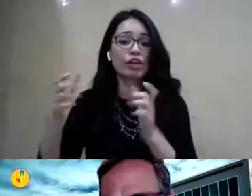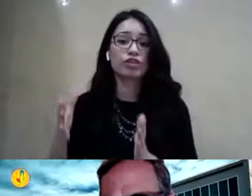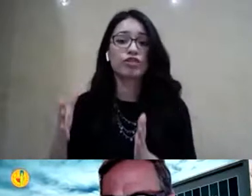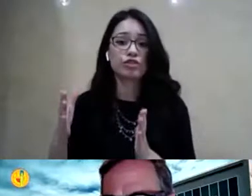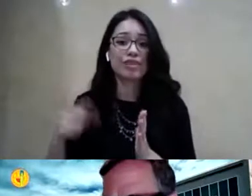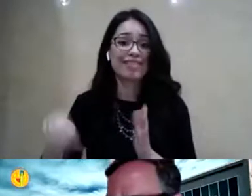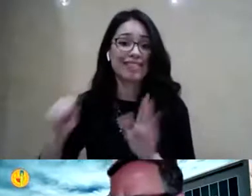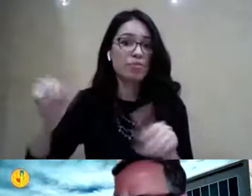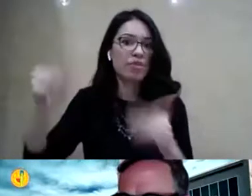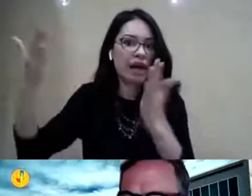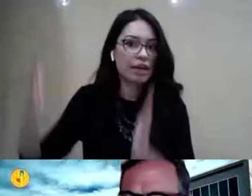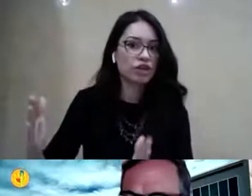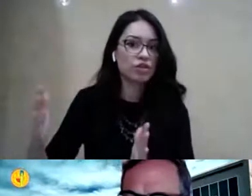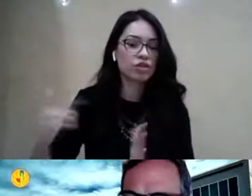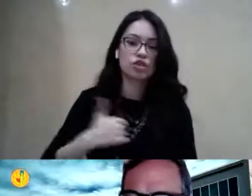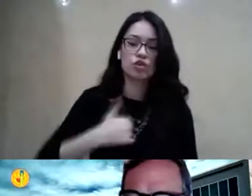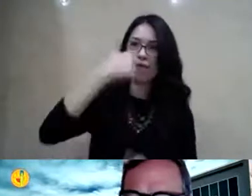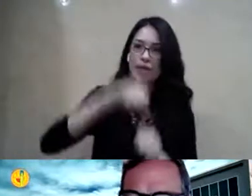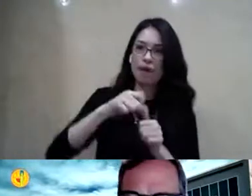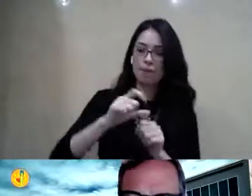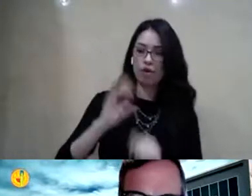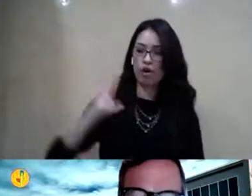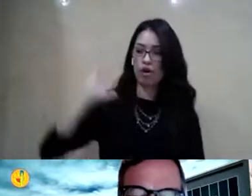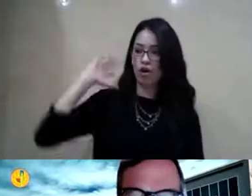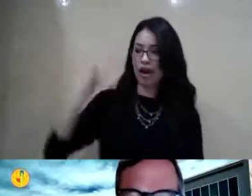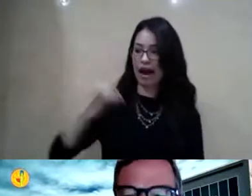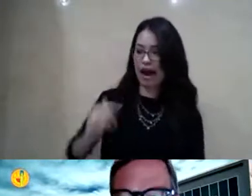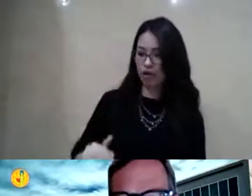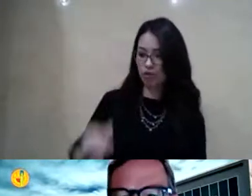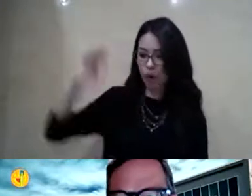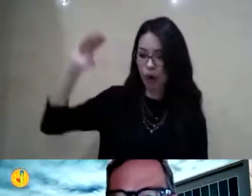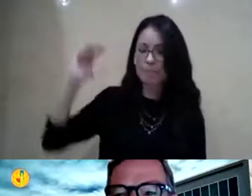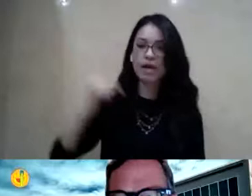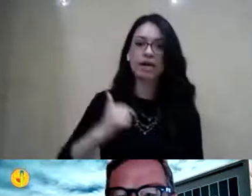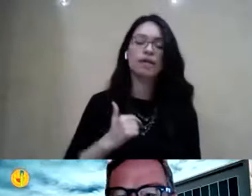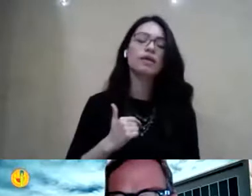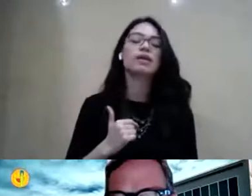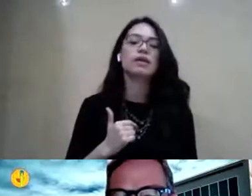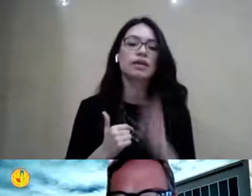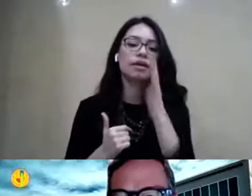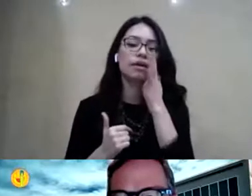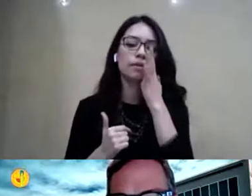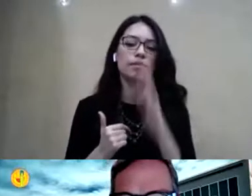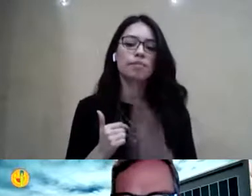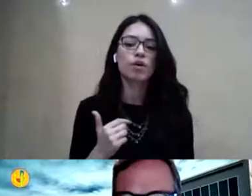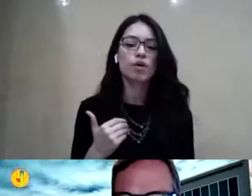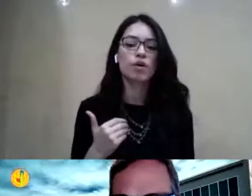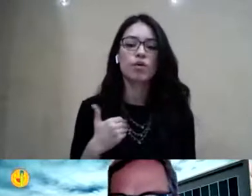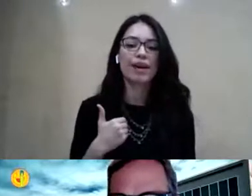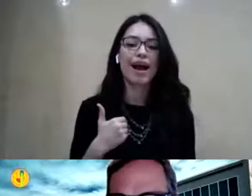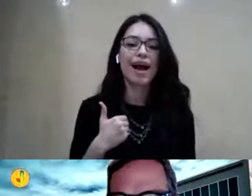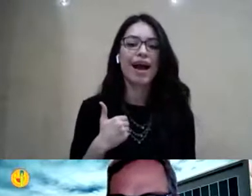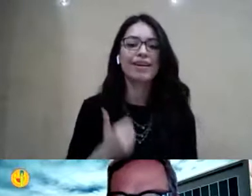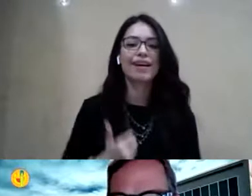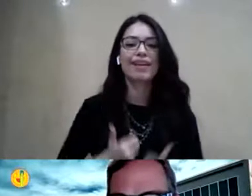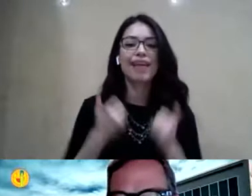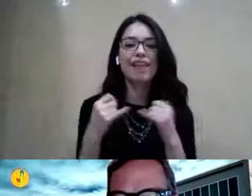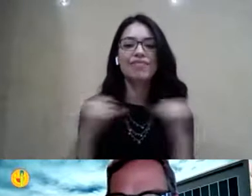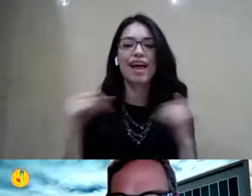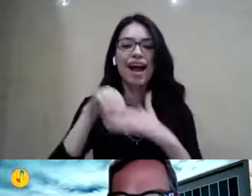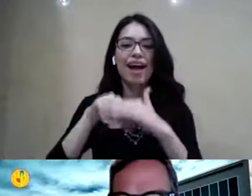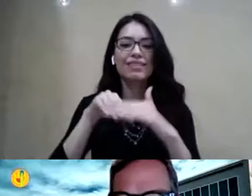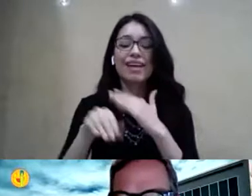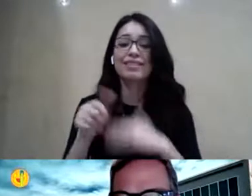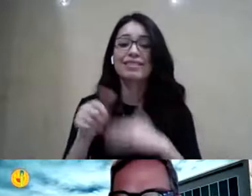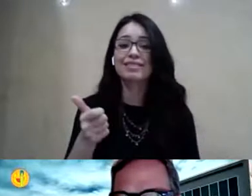old enough to remember when I grew up, I had to dial the rotary dial phone, and there was lifeline access. So anybody's home you went to, they